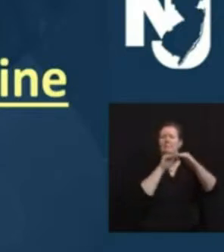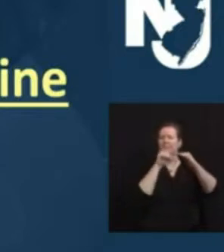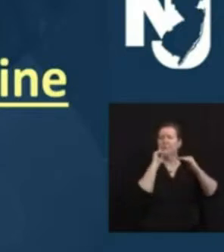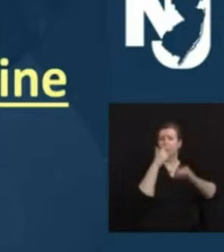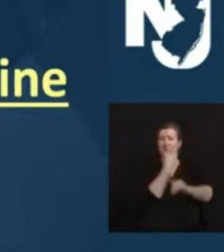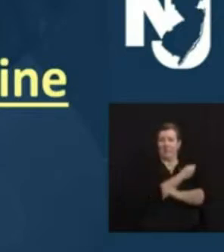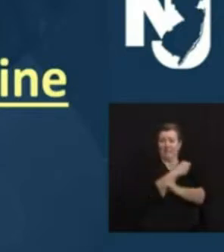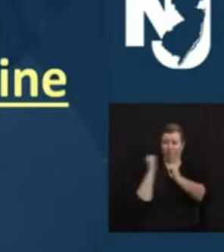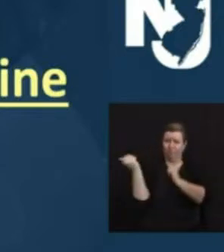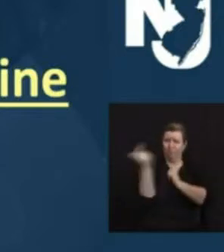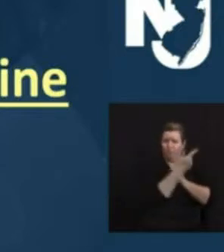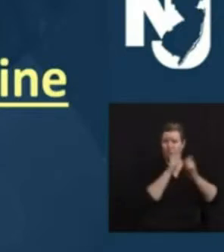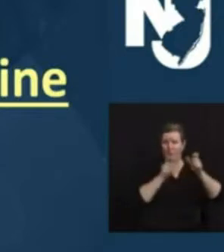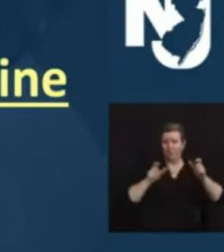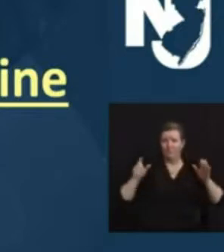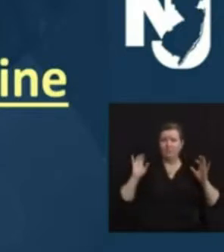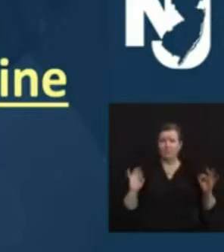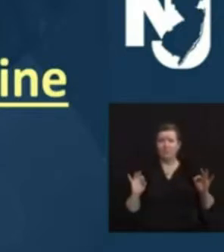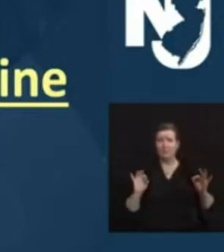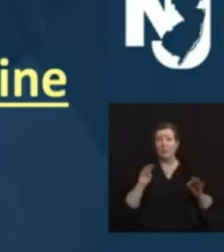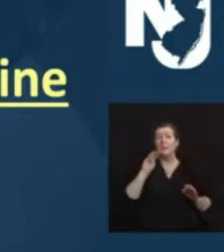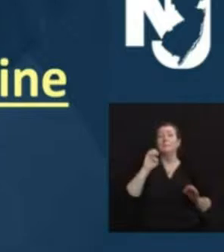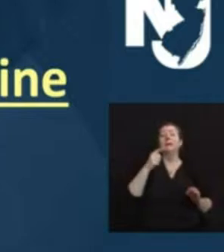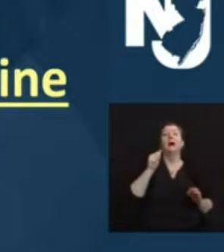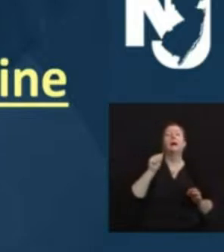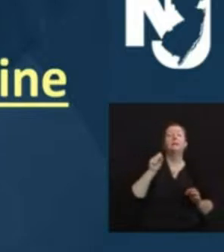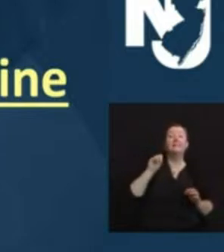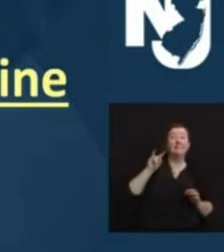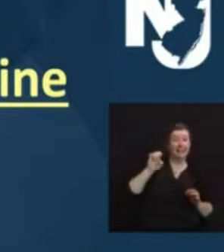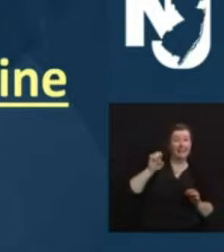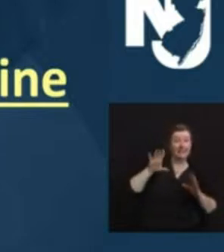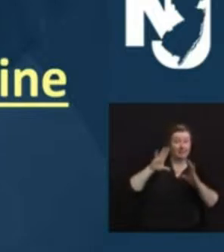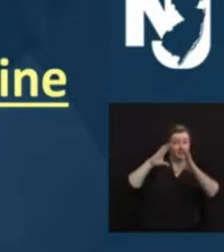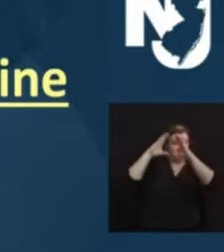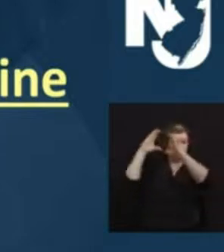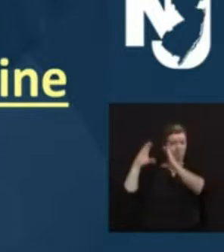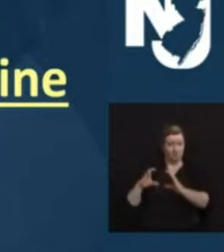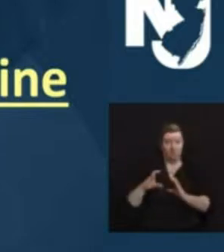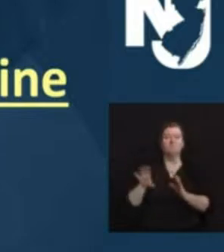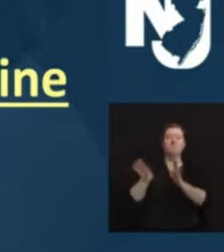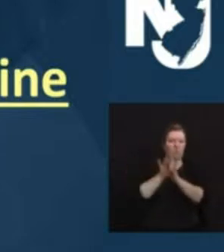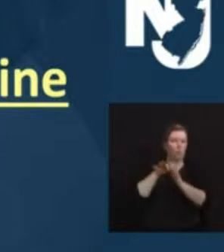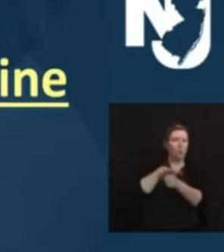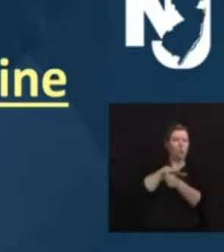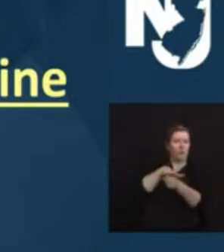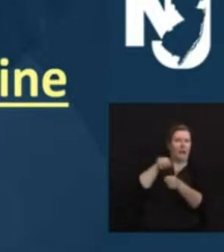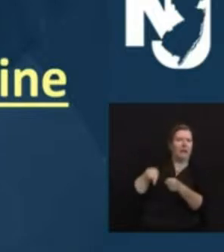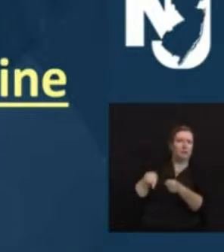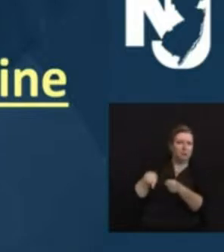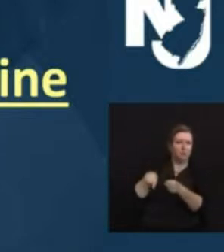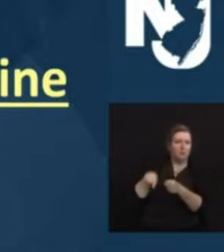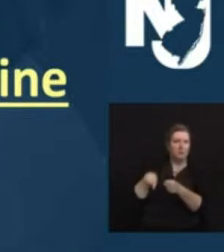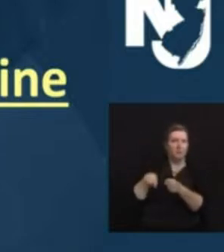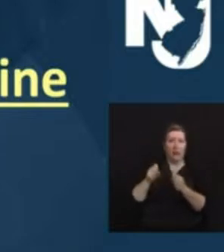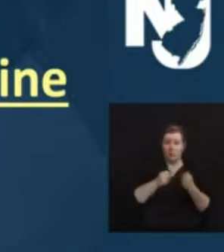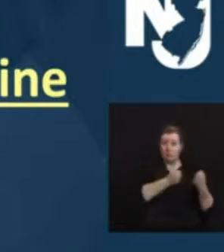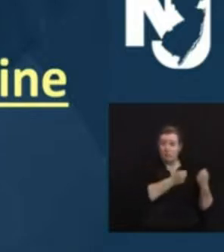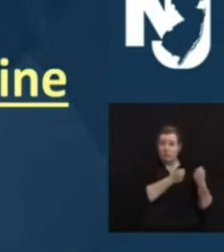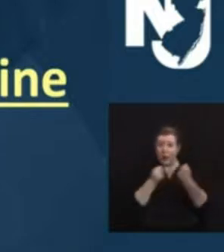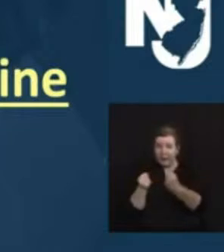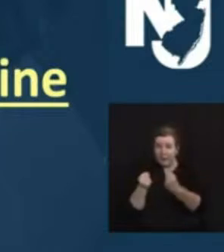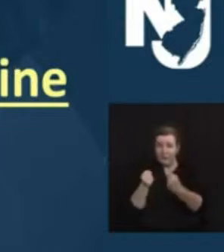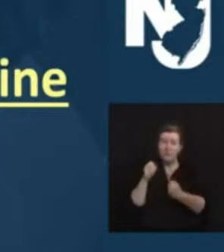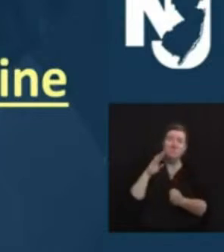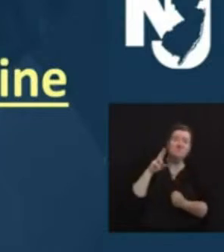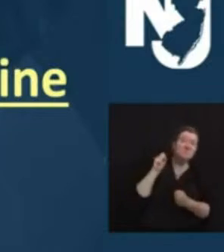pertains to our mega sites, we have chosen locations which are all readily accessible, not only by car, but by mass transit. Many